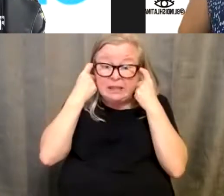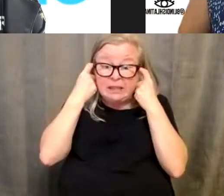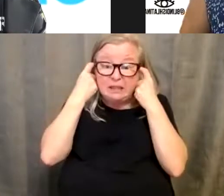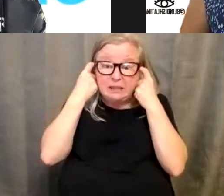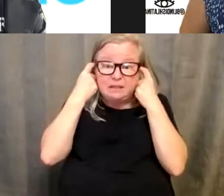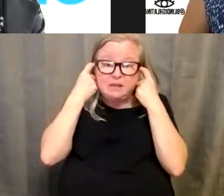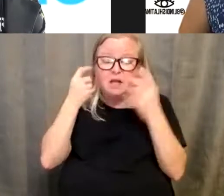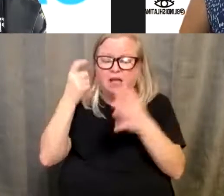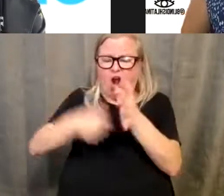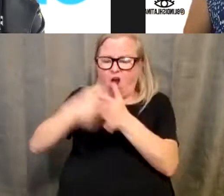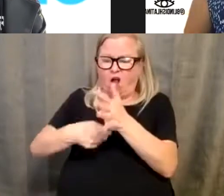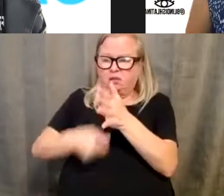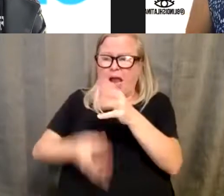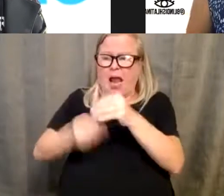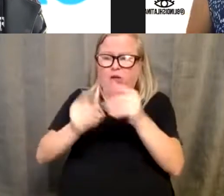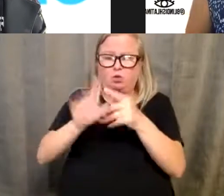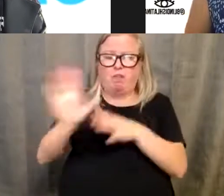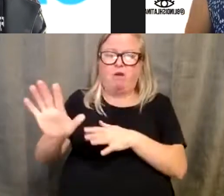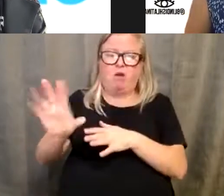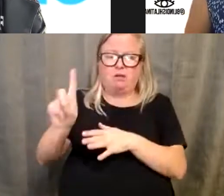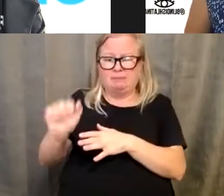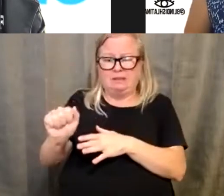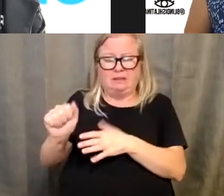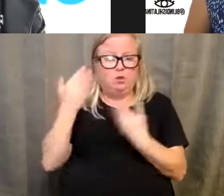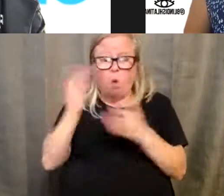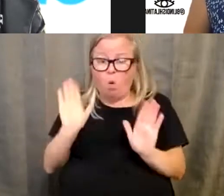associated with someone's condition.